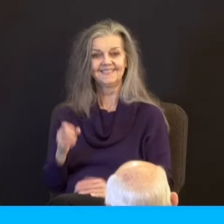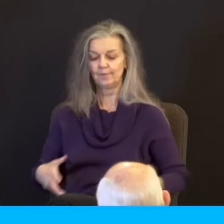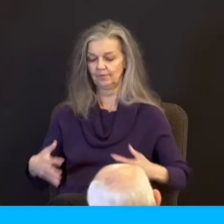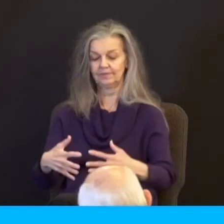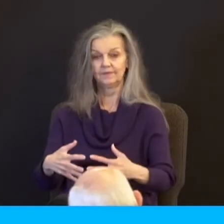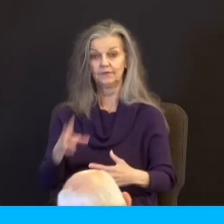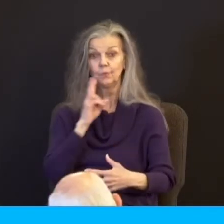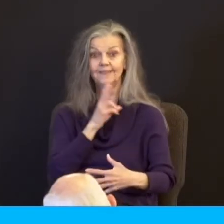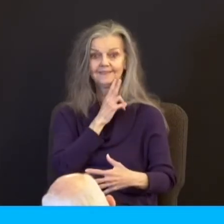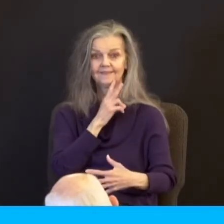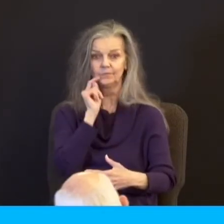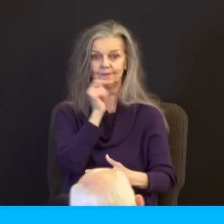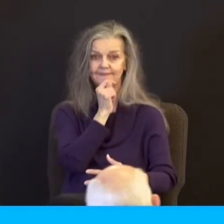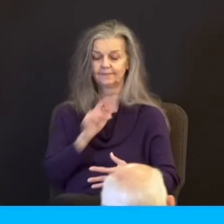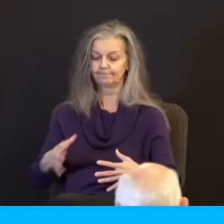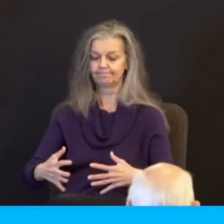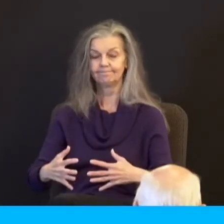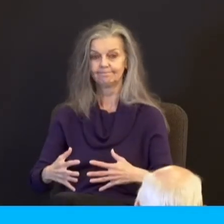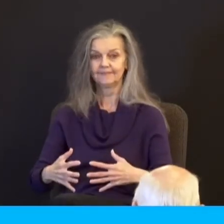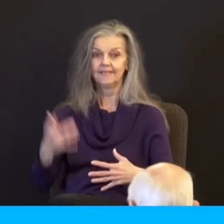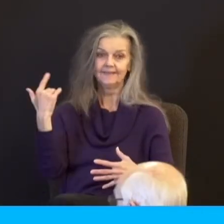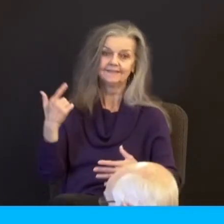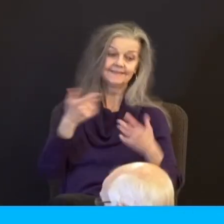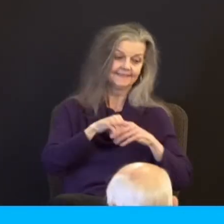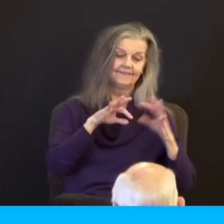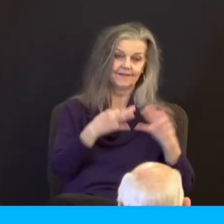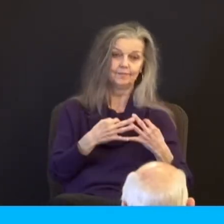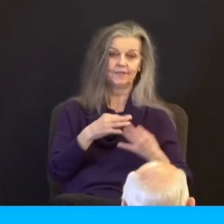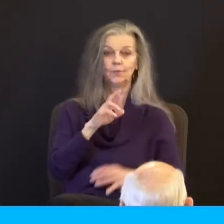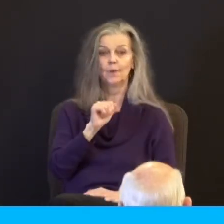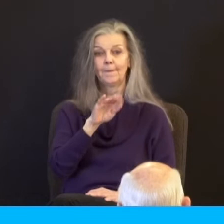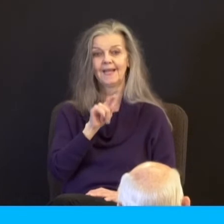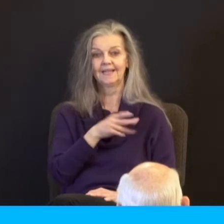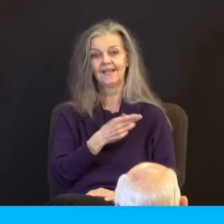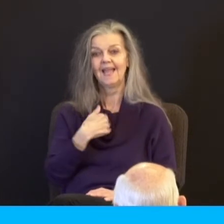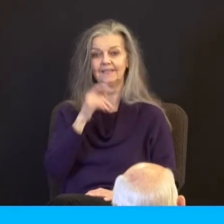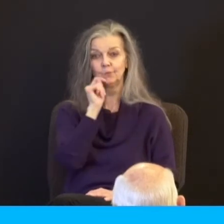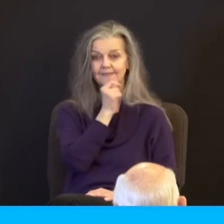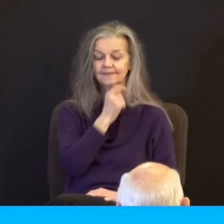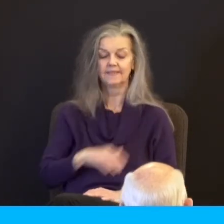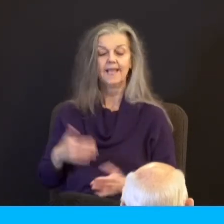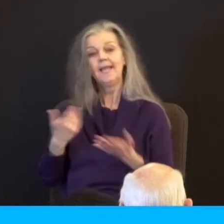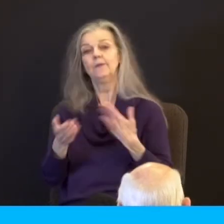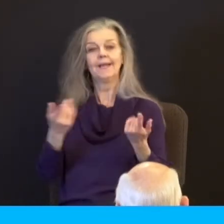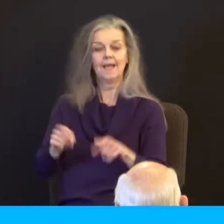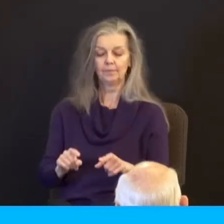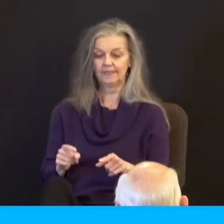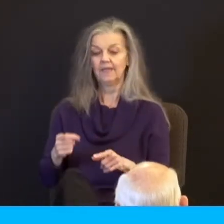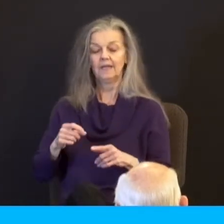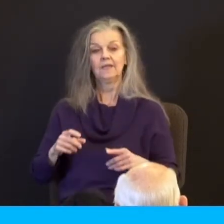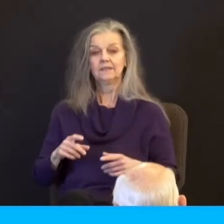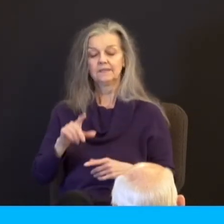in her womb. And that runs in the family because Rebekah had twins, Jacob and Esau. And it came to pass when she travailed